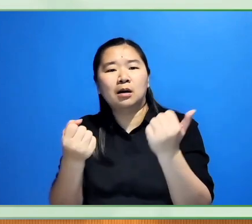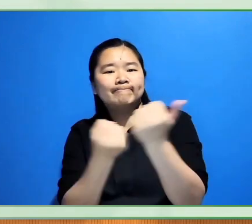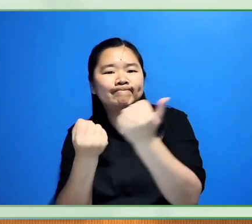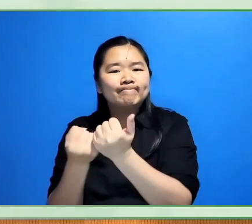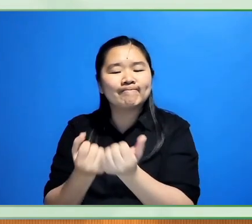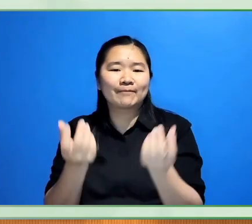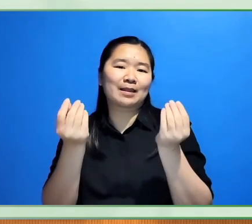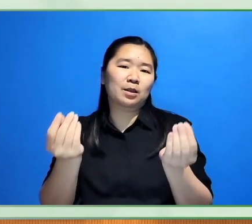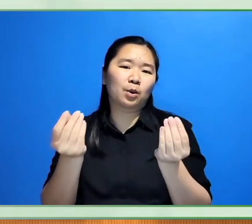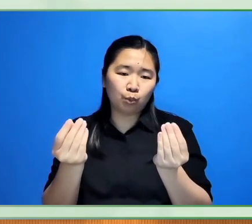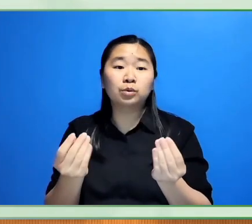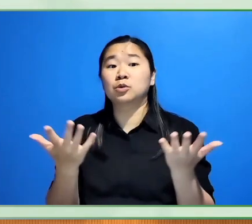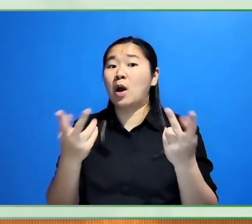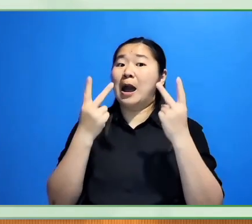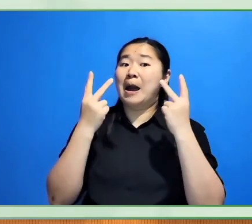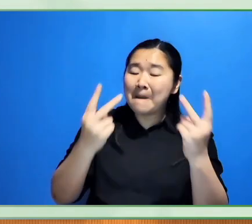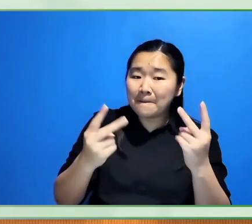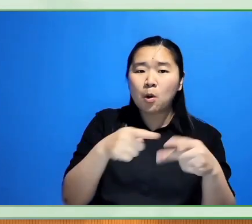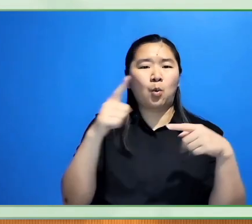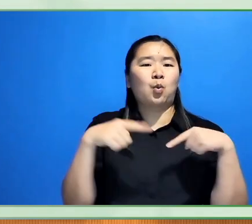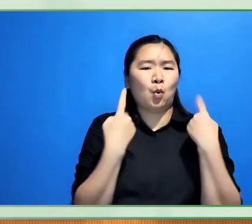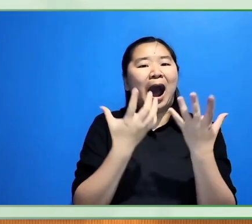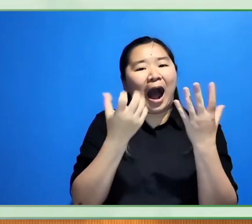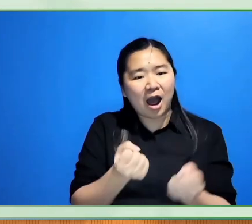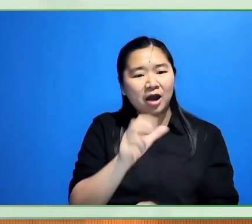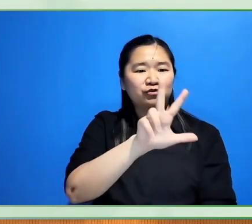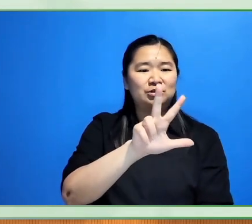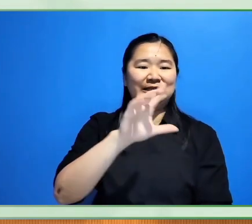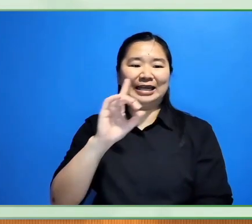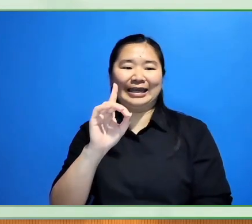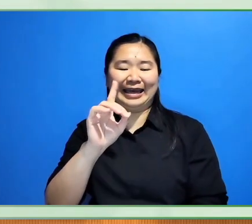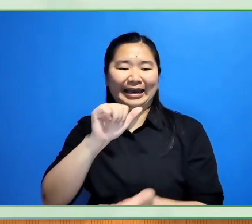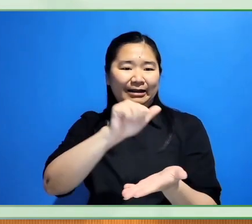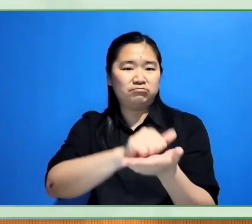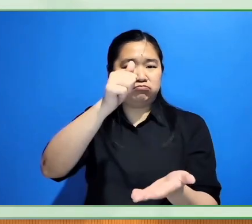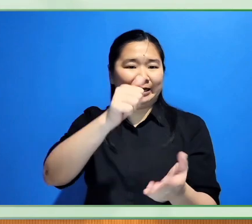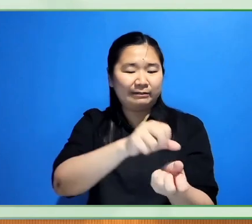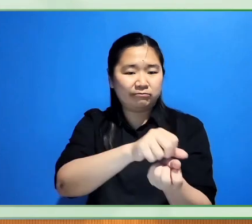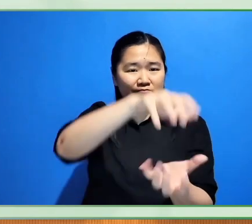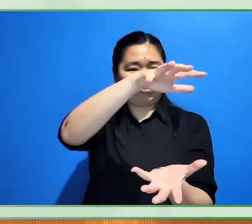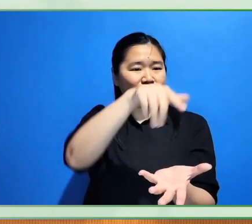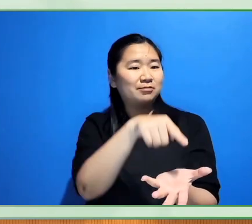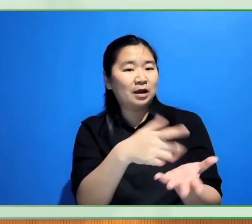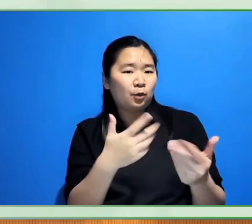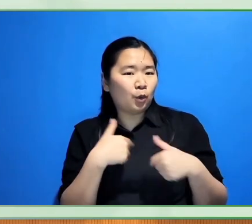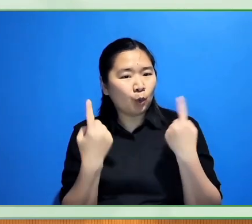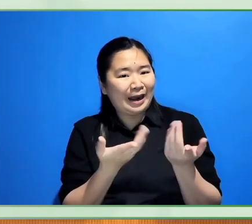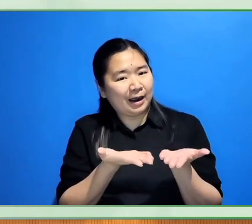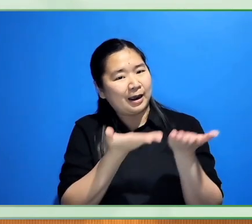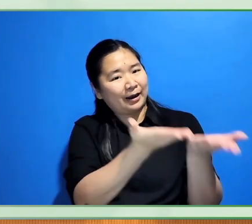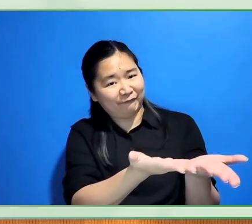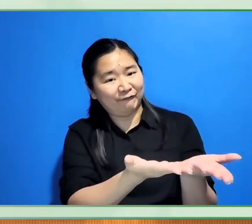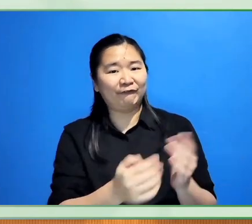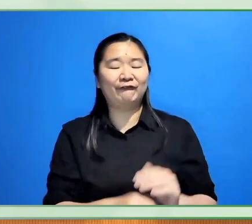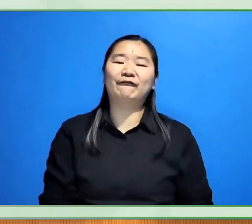The Flow arm is for passive activities, so we can do a lot of amazing things. We work with Paralympic athletes. We